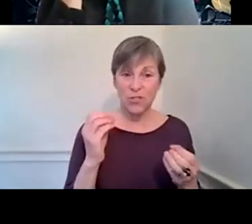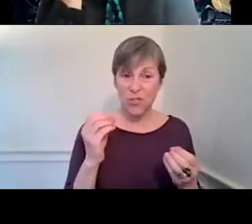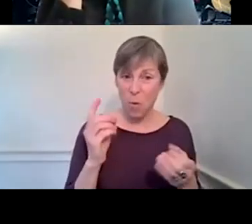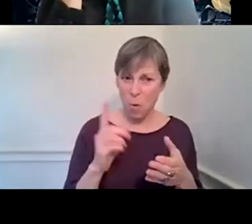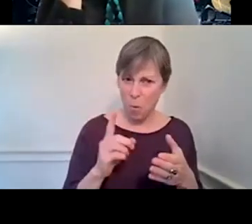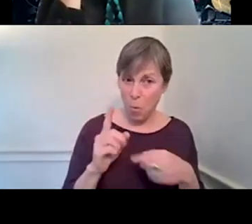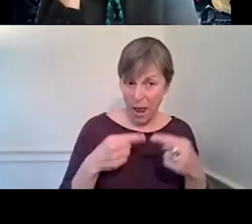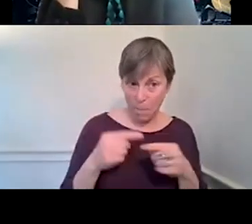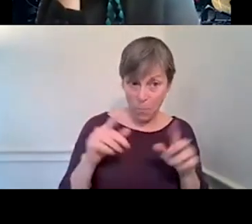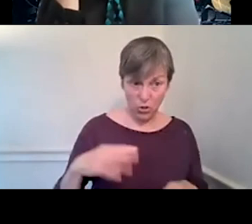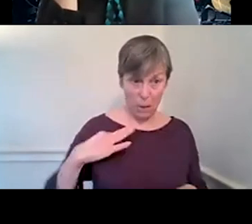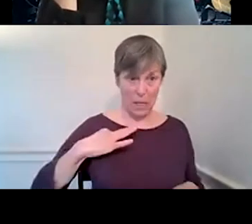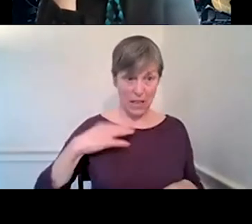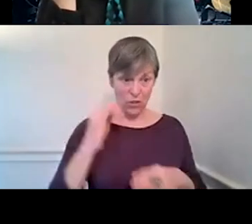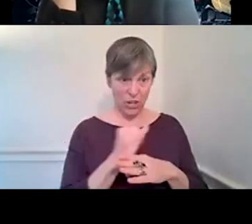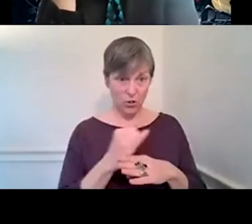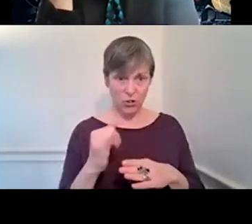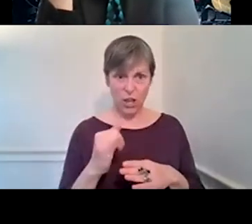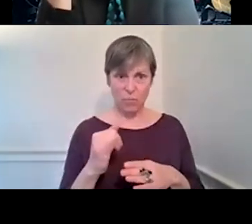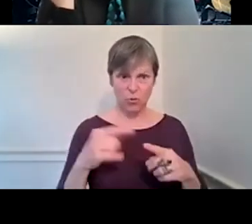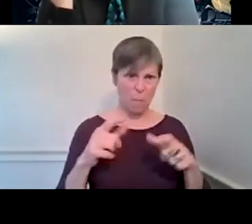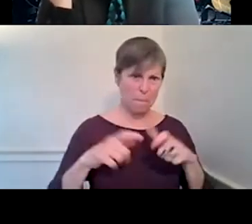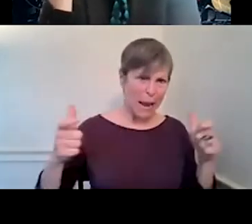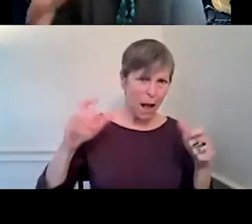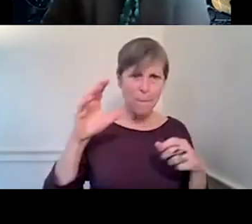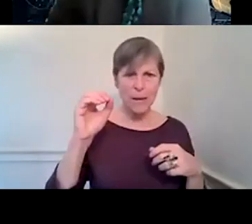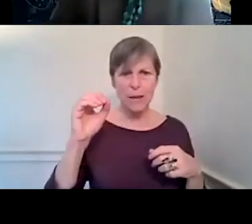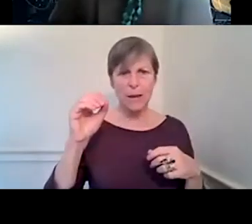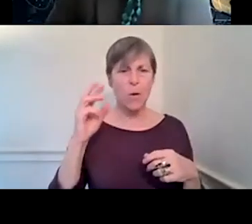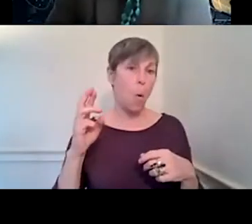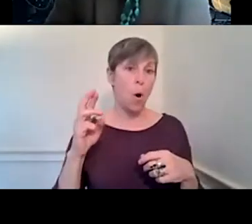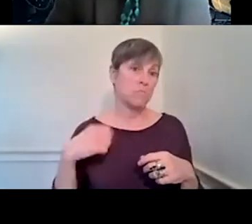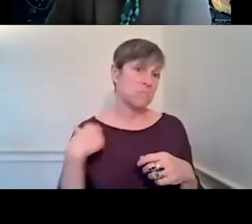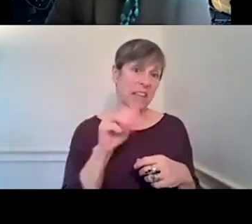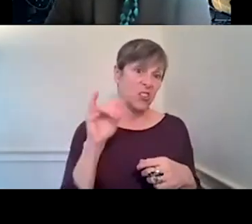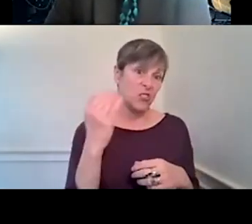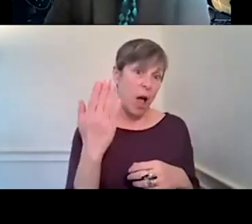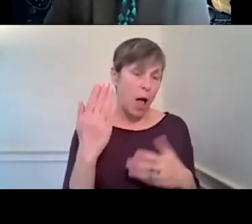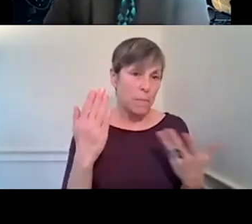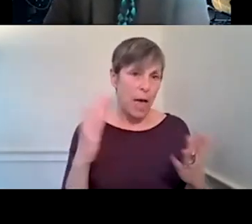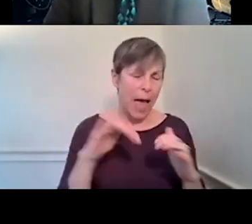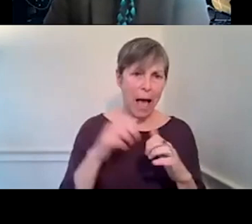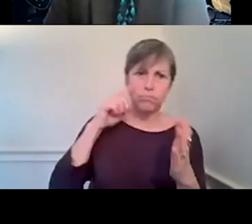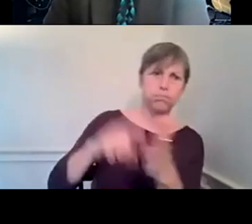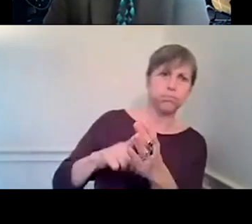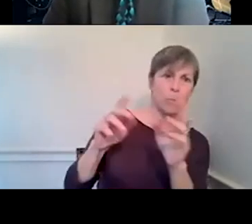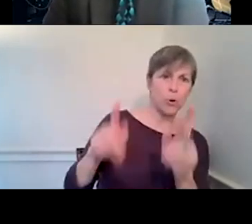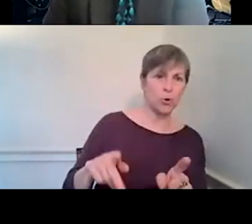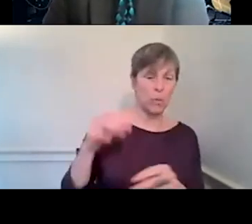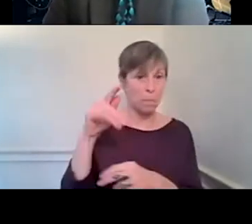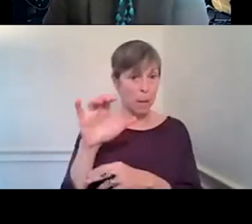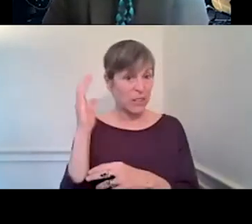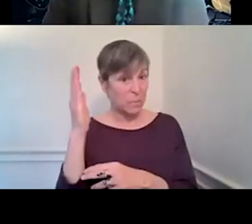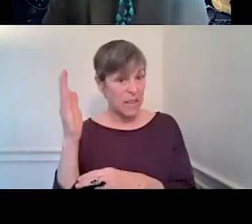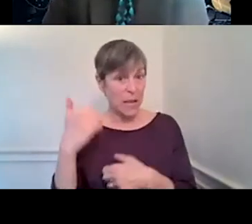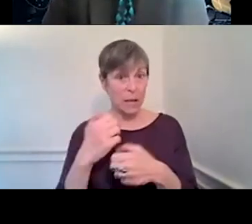difference when you're applying to those big firms or just any job in general? Would it be the public speaking you guys are talking